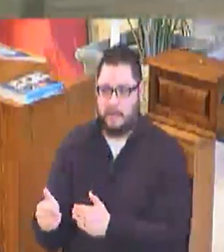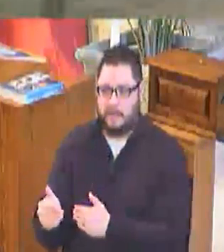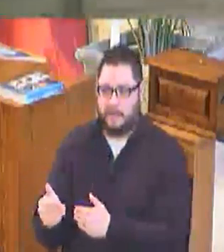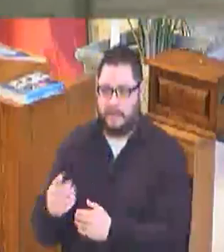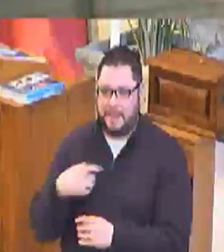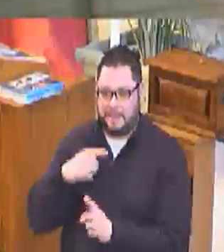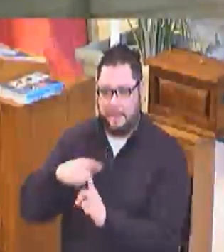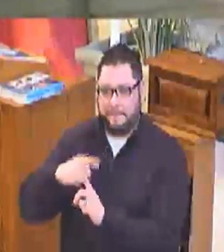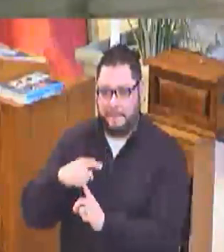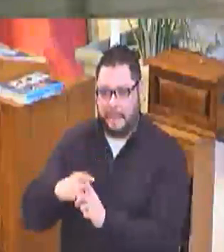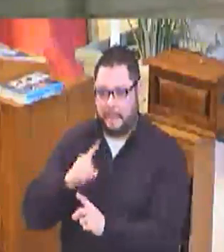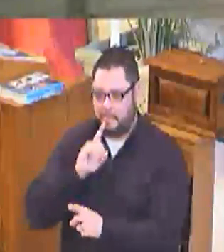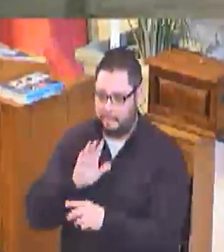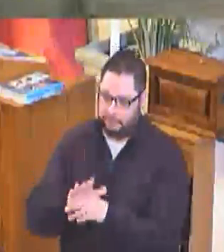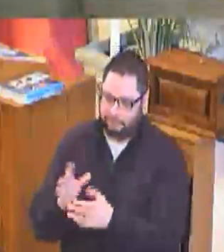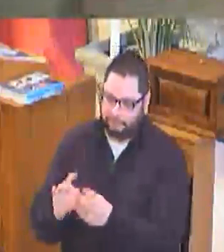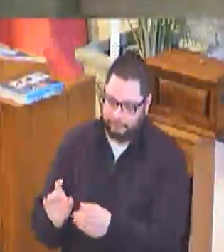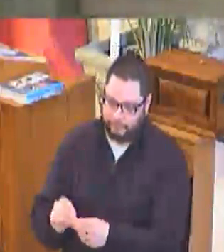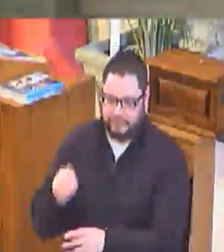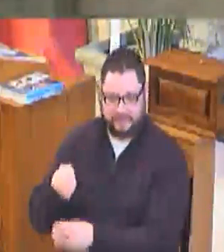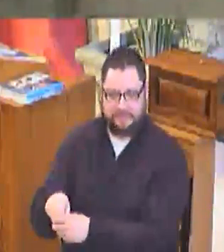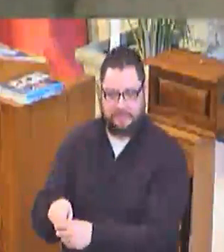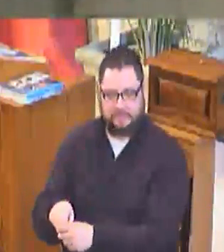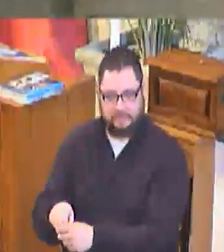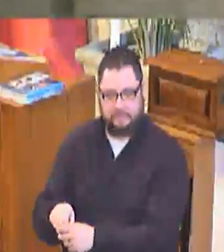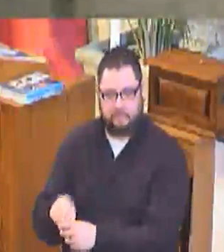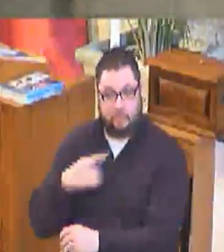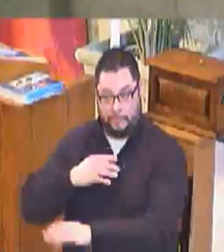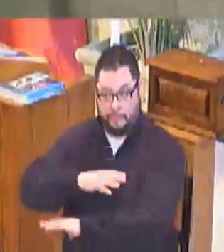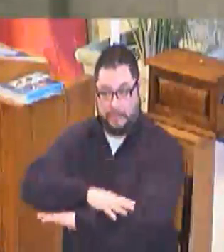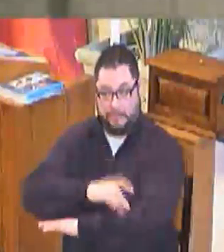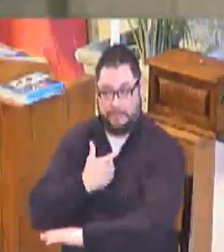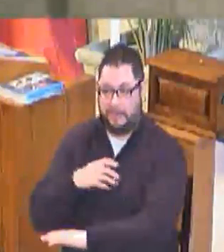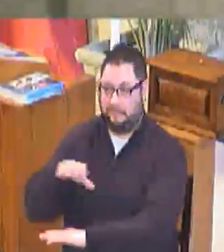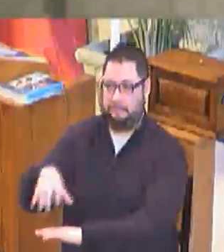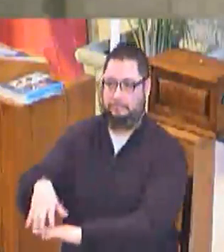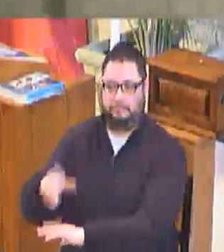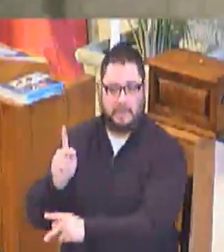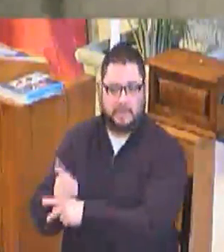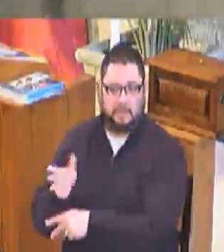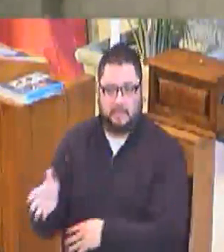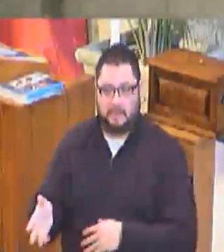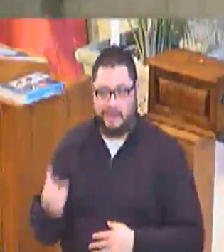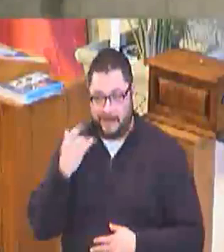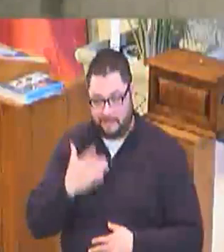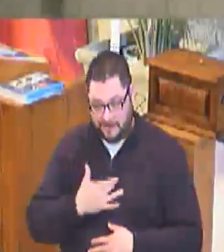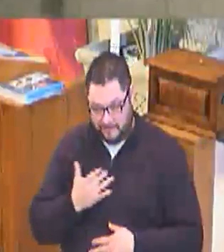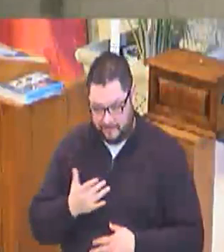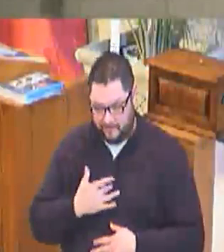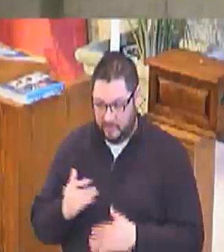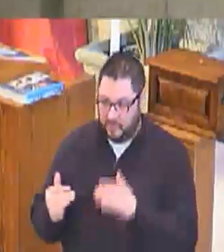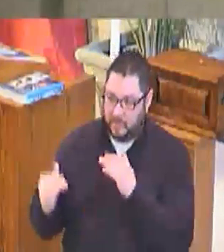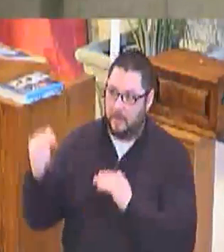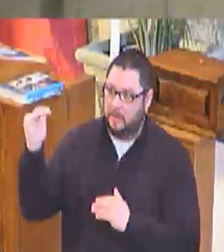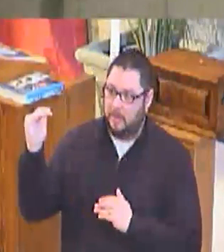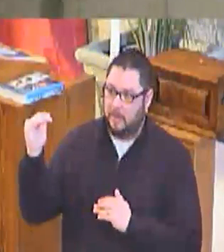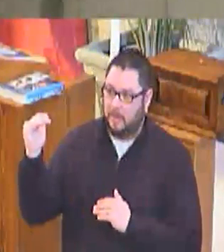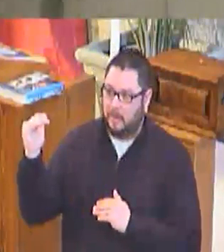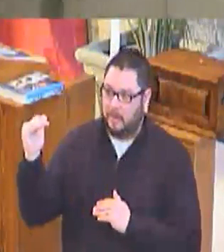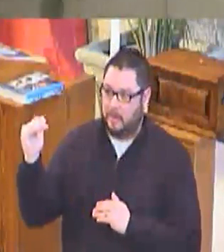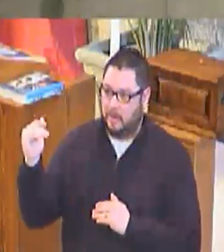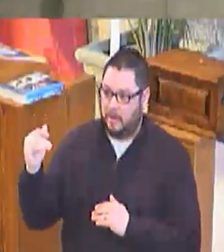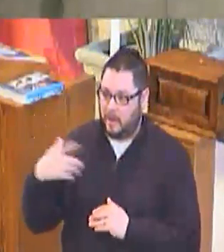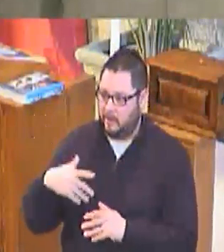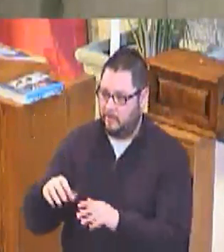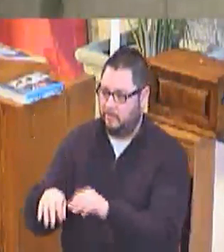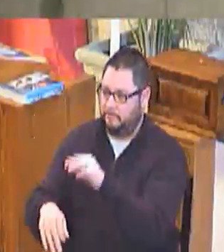positive affirmations in it. And so I keep it on my desk. And whenever I'm feeling less than, I